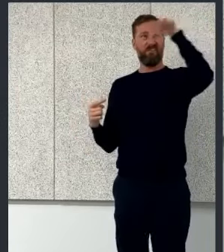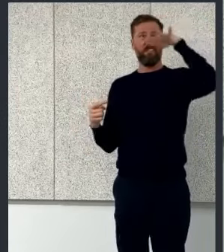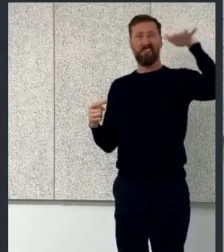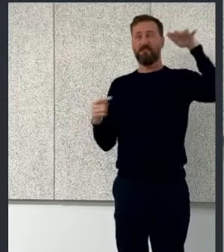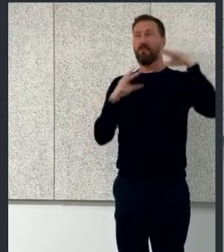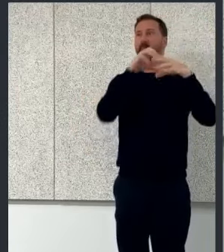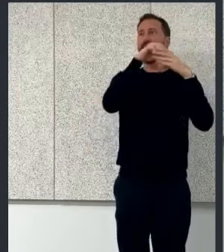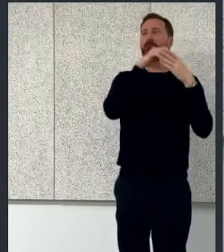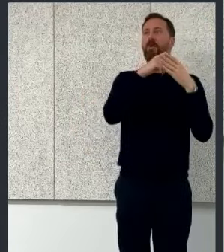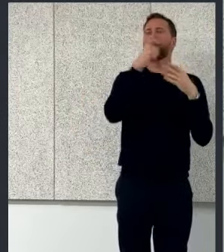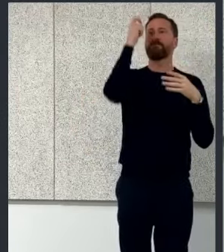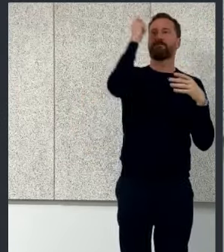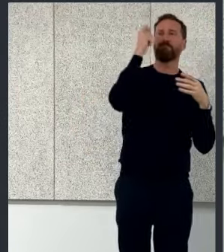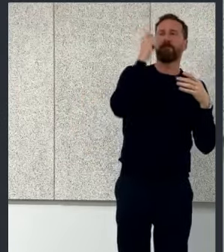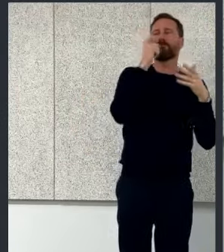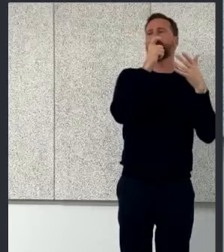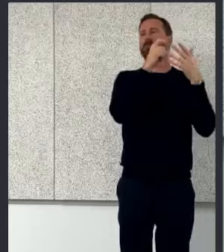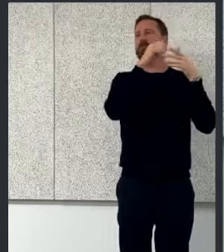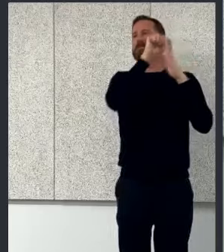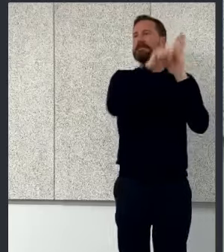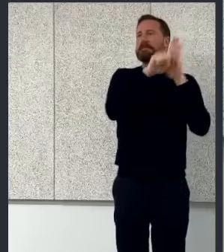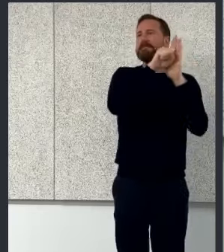a dual-headed leadership model at the top, and